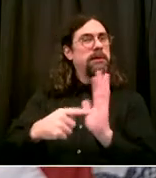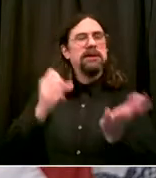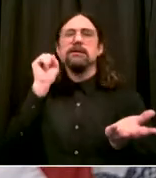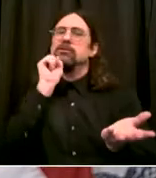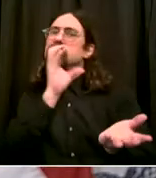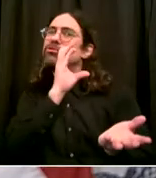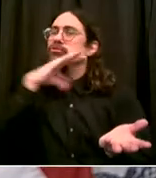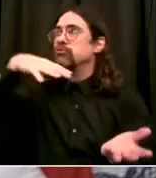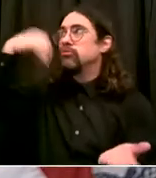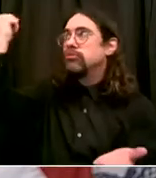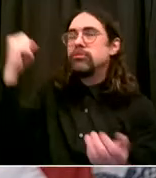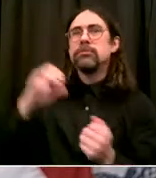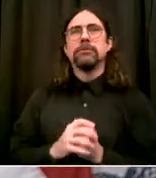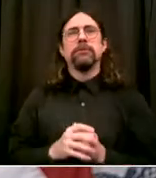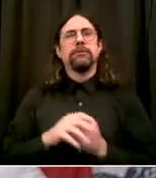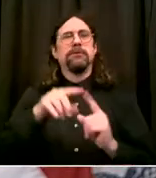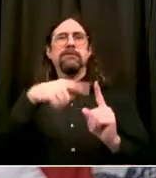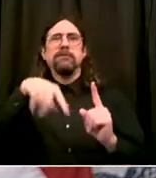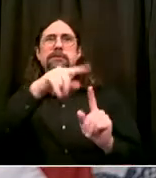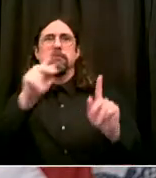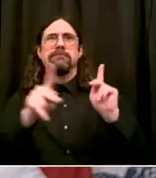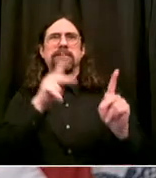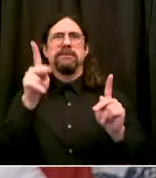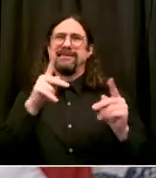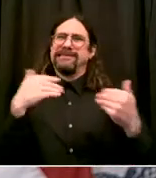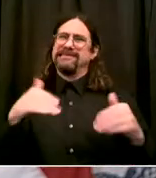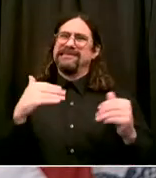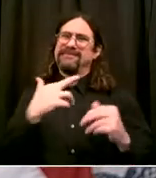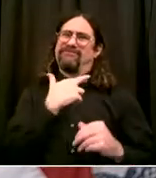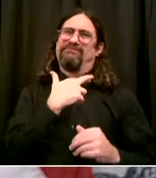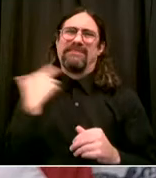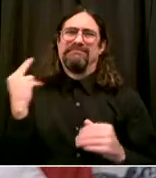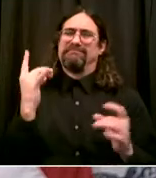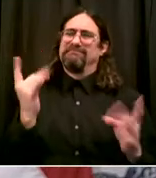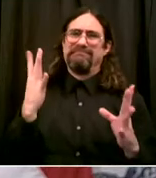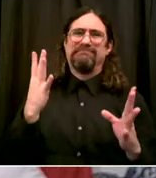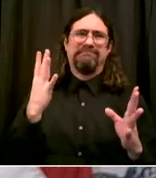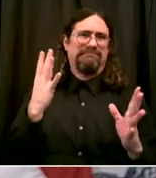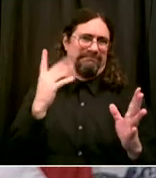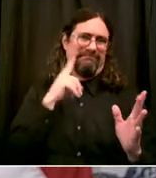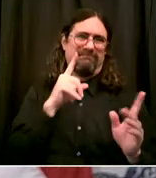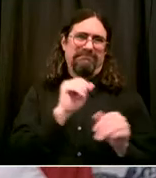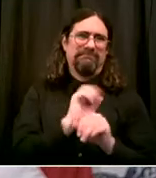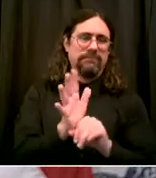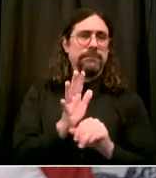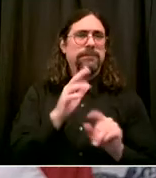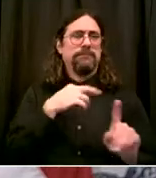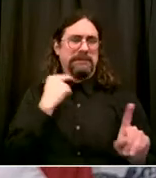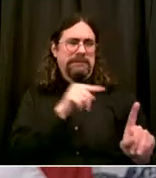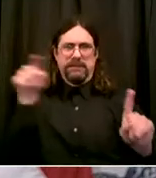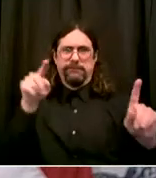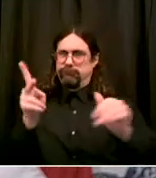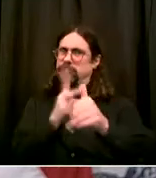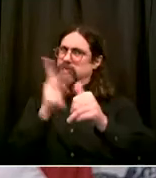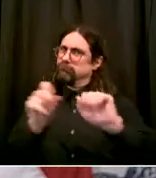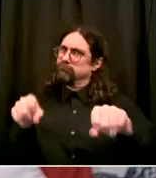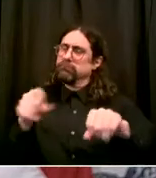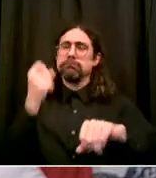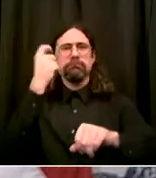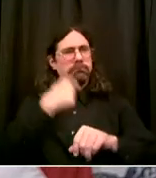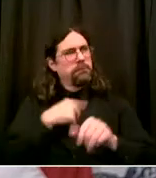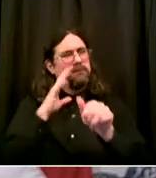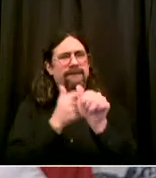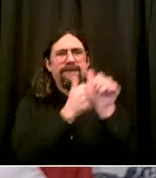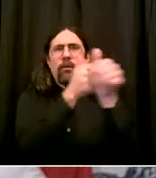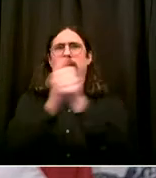vaccine available and we have gone through one group. We want to immediately move on to the next group. So we need that state guidance to do that always.